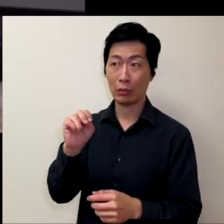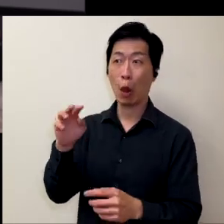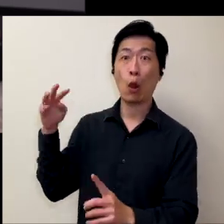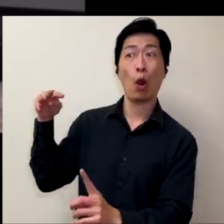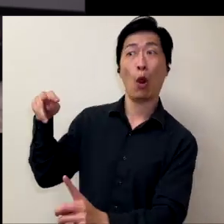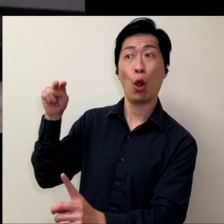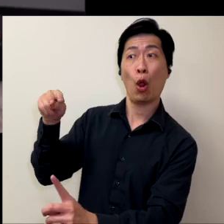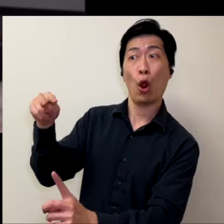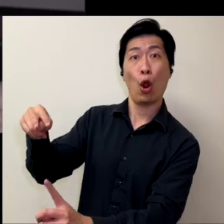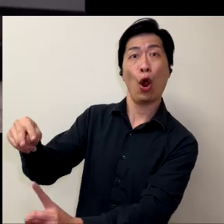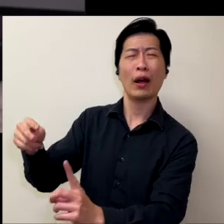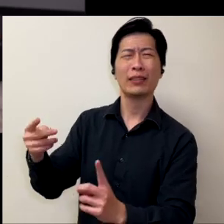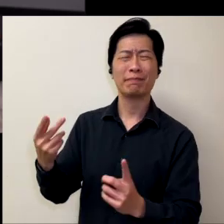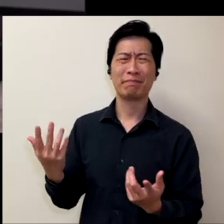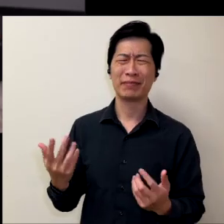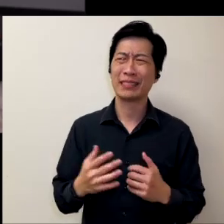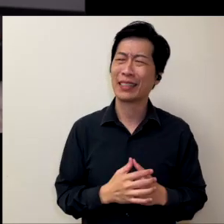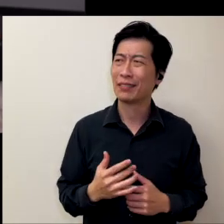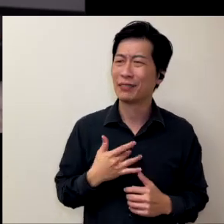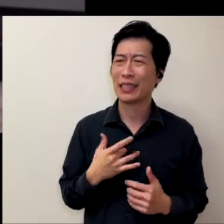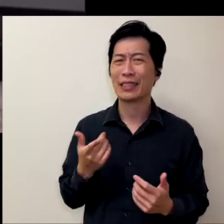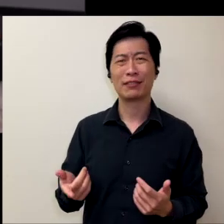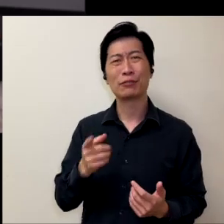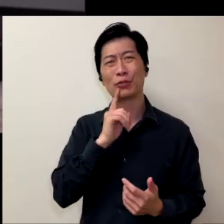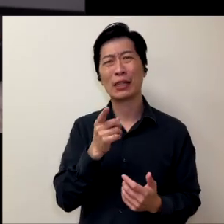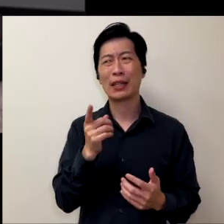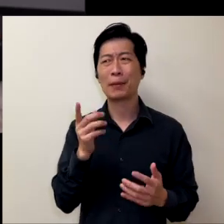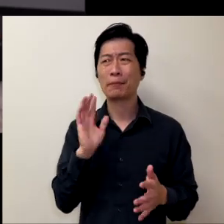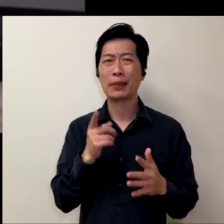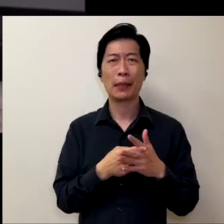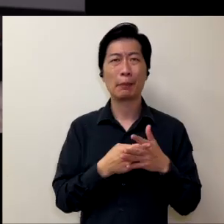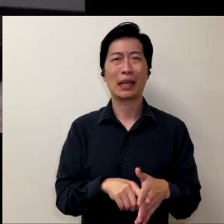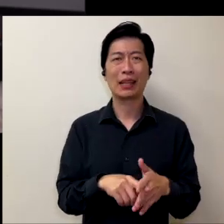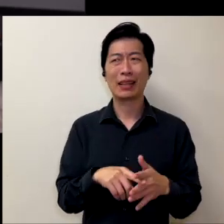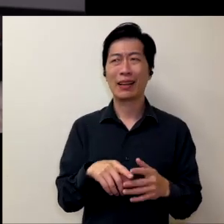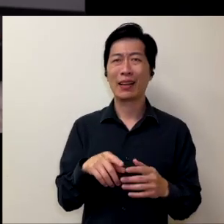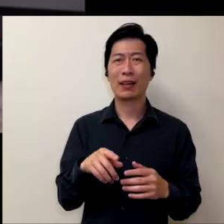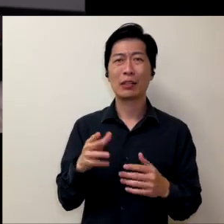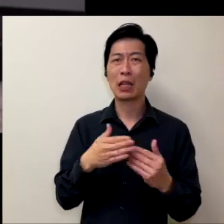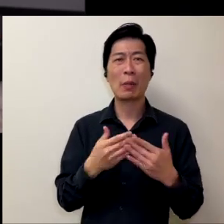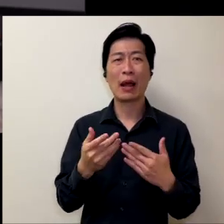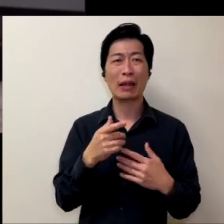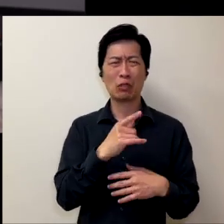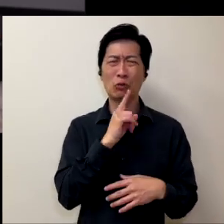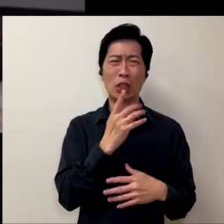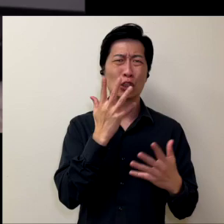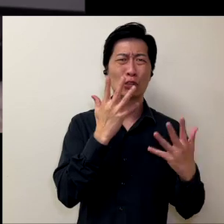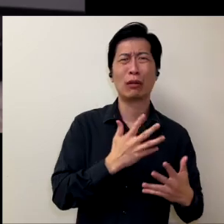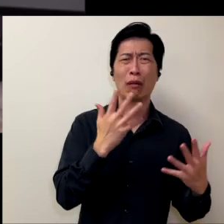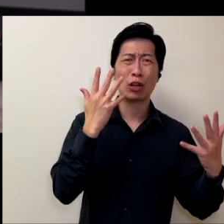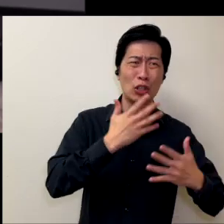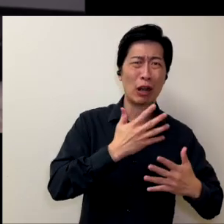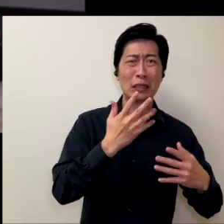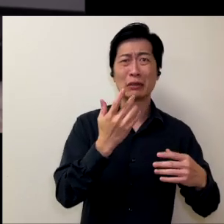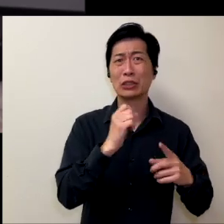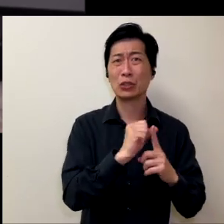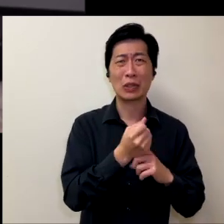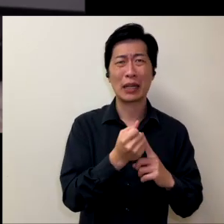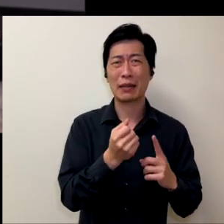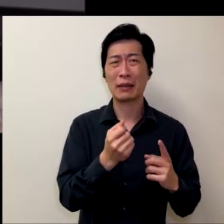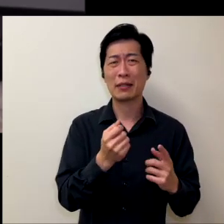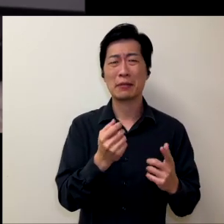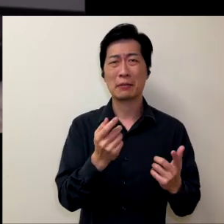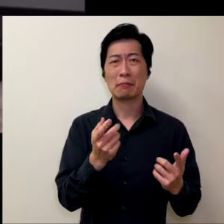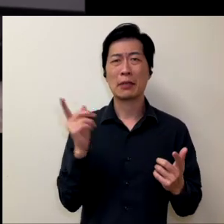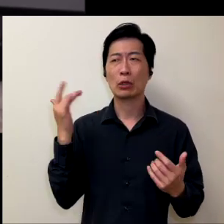Tesla and anything Elon Musk as of late. This kind of recipe, I believe, it's probably just the beginning, and it doesn't matter